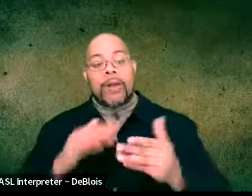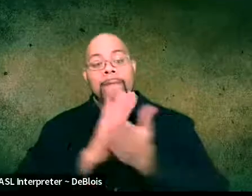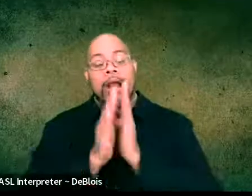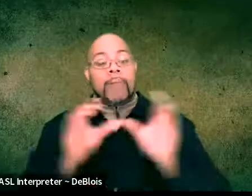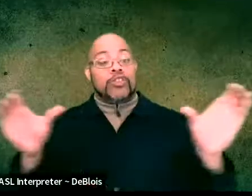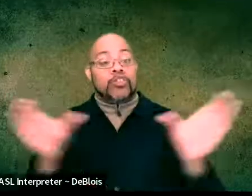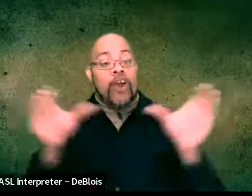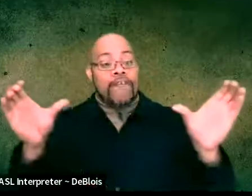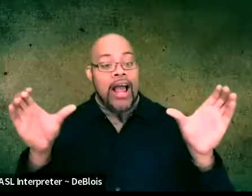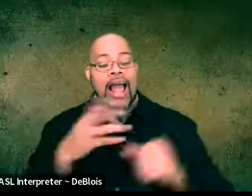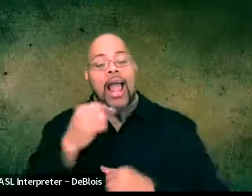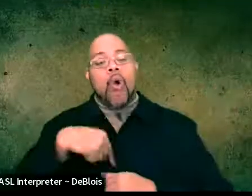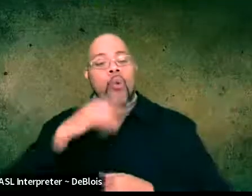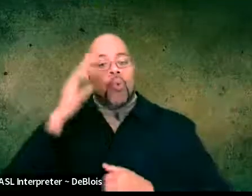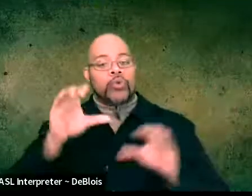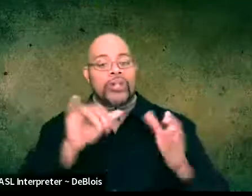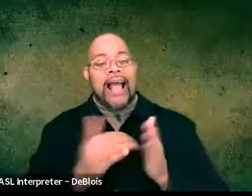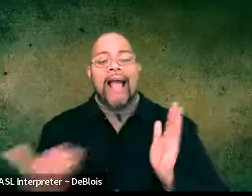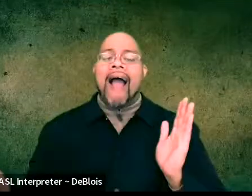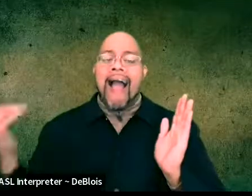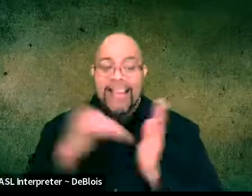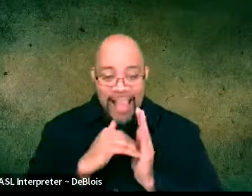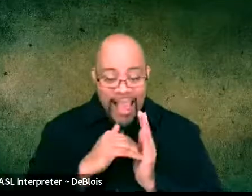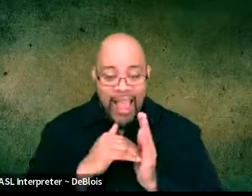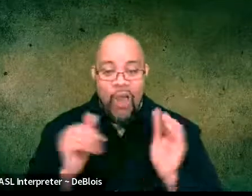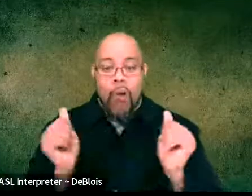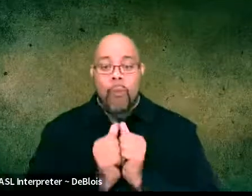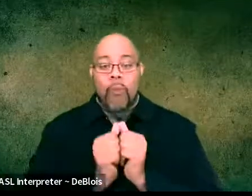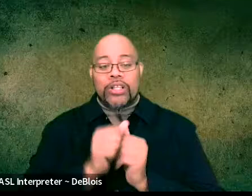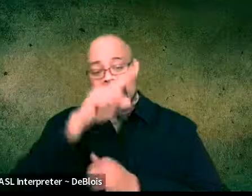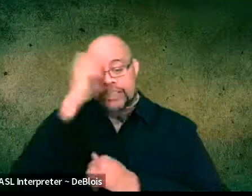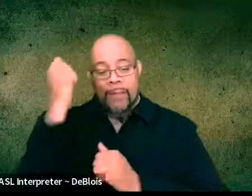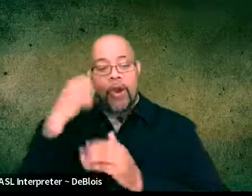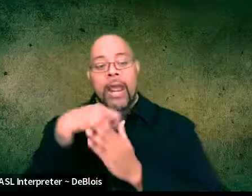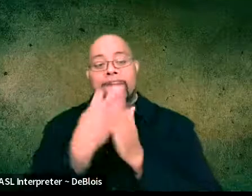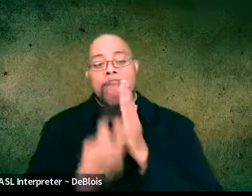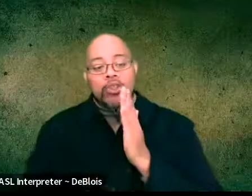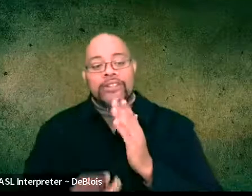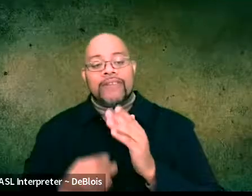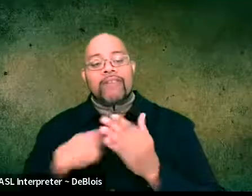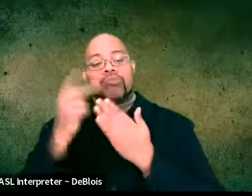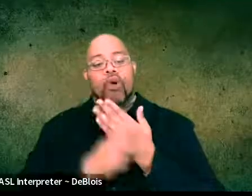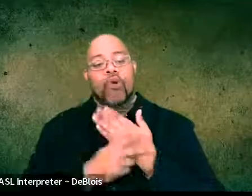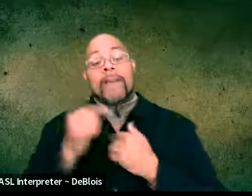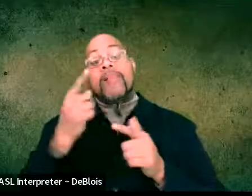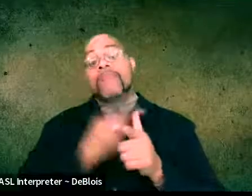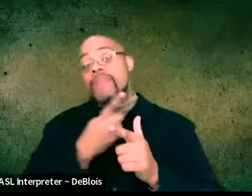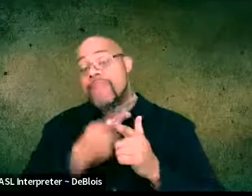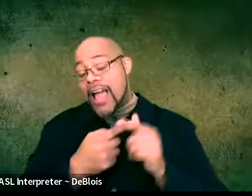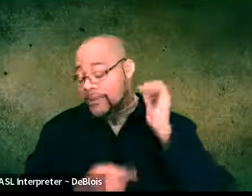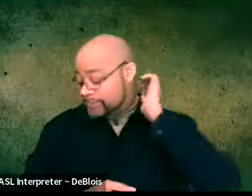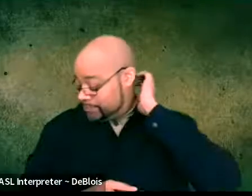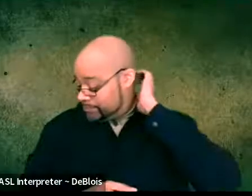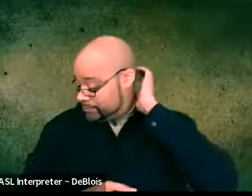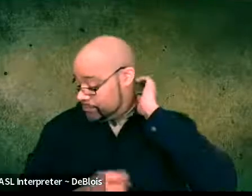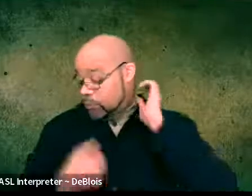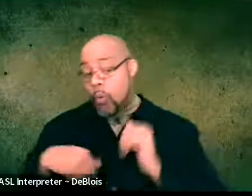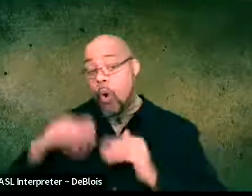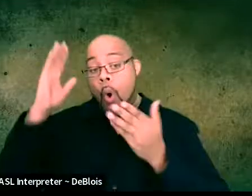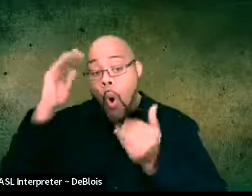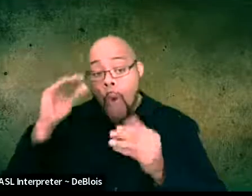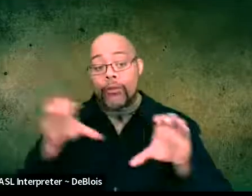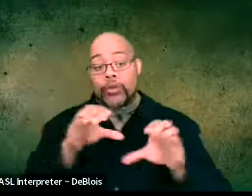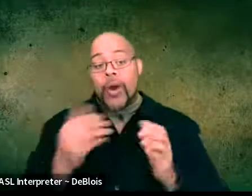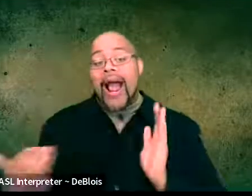certified. And so we're going to be doing that again with our summer immersive program. And then we hope to be doing